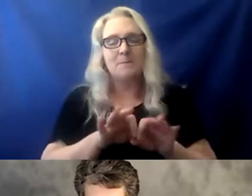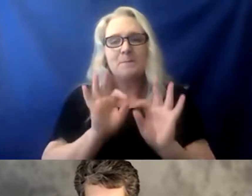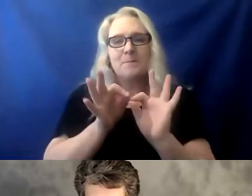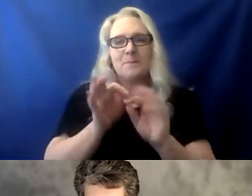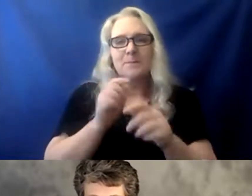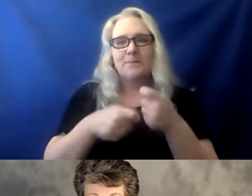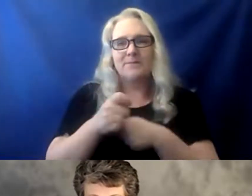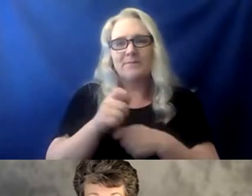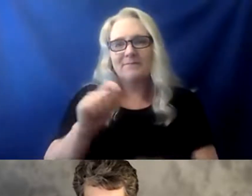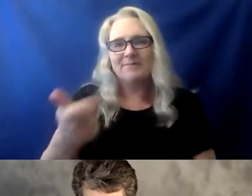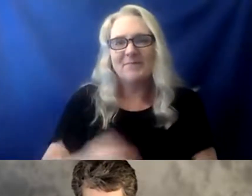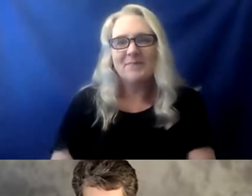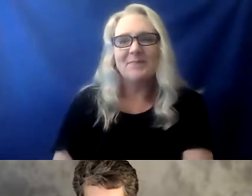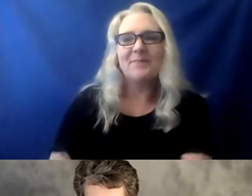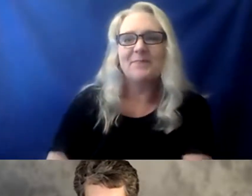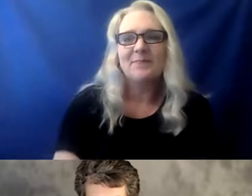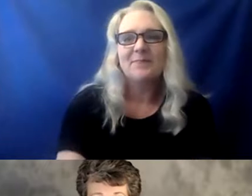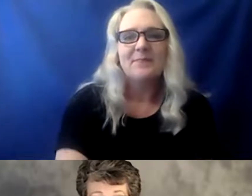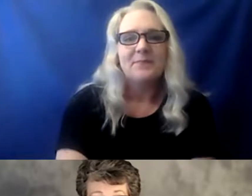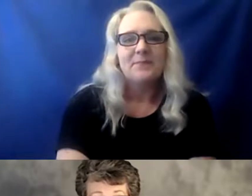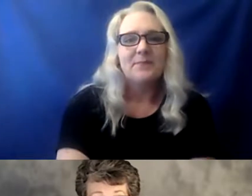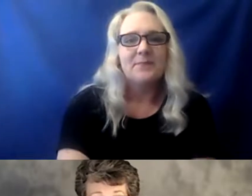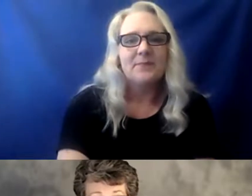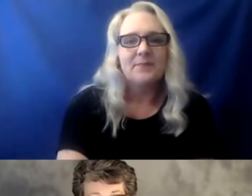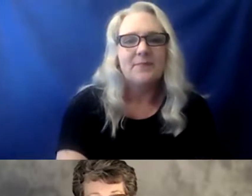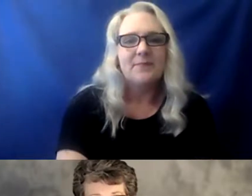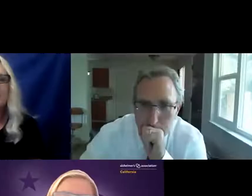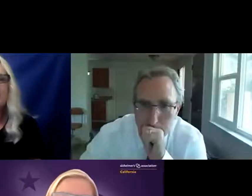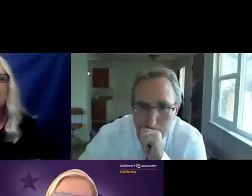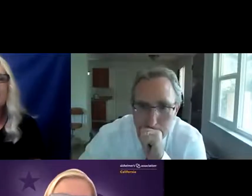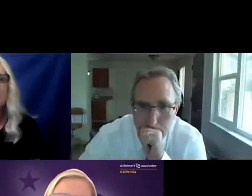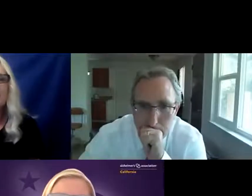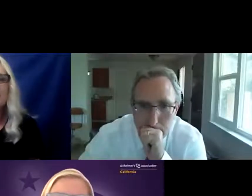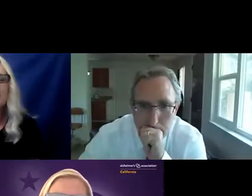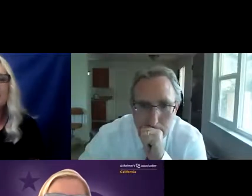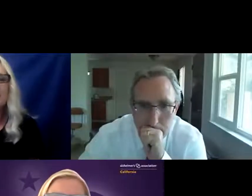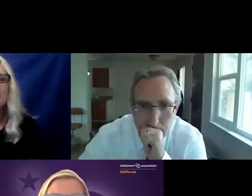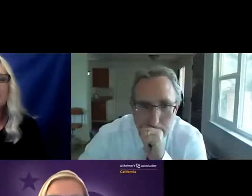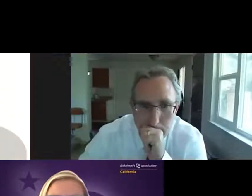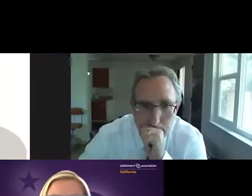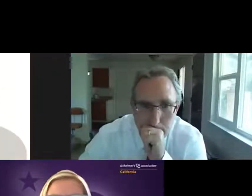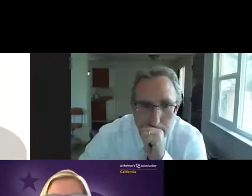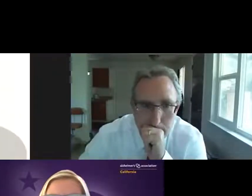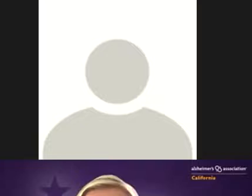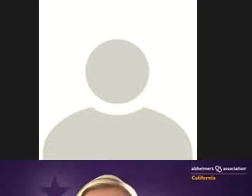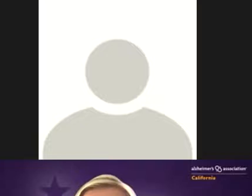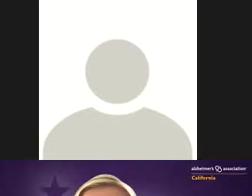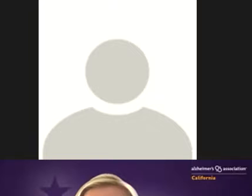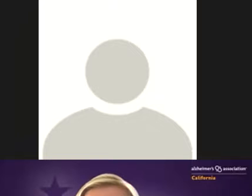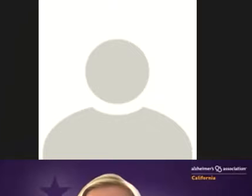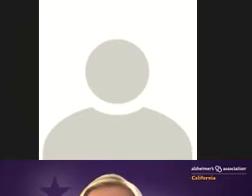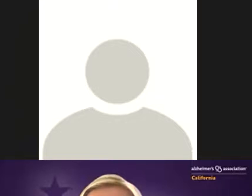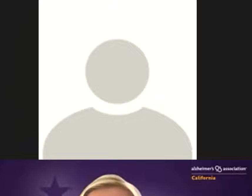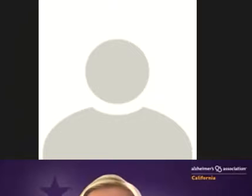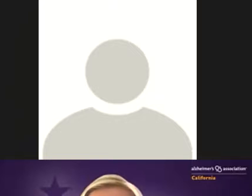Susan. The policy topic I would flag, in addition to what's been mentioned, is system navigation. And we're